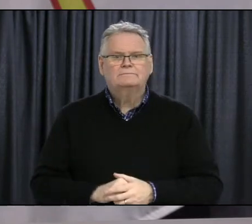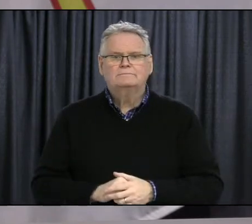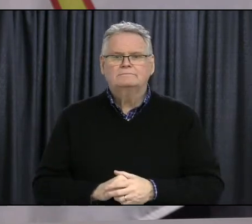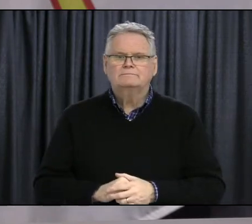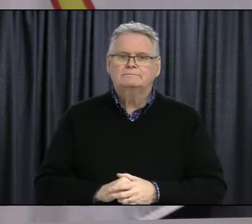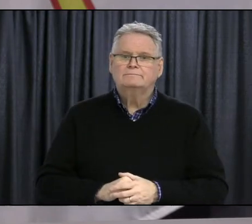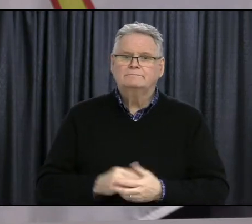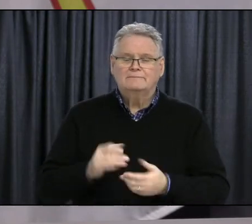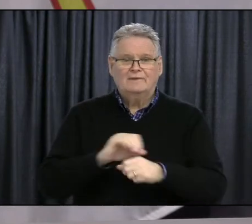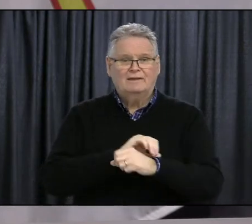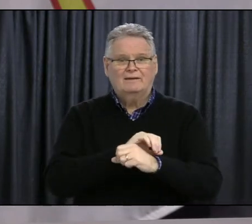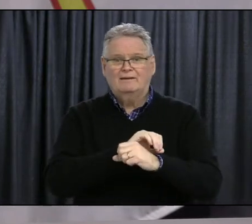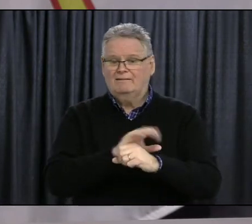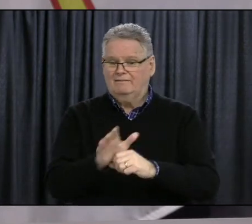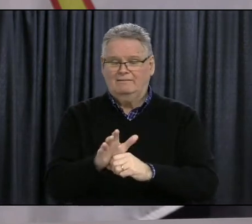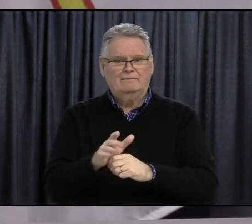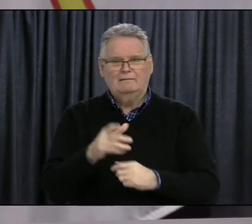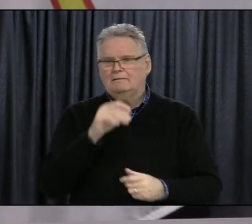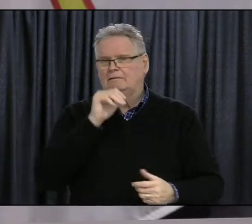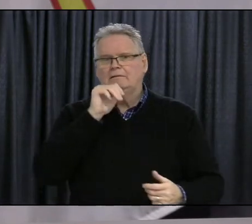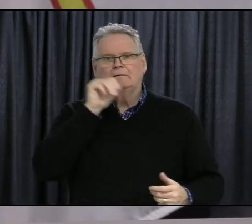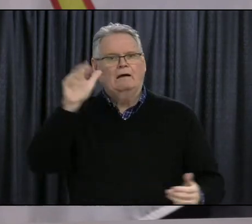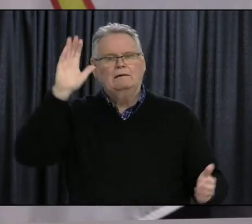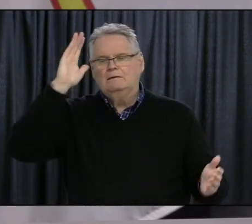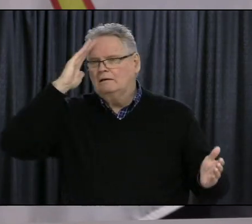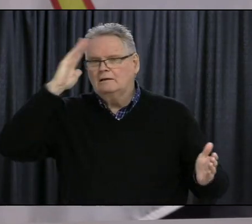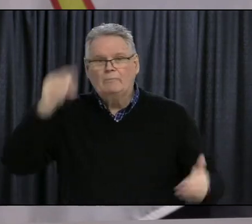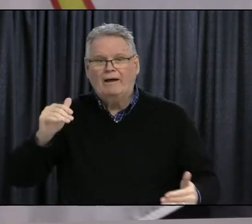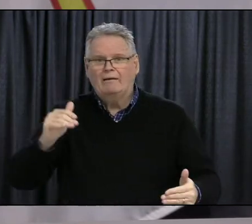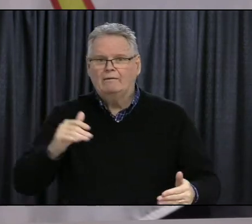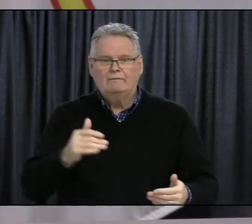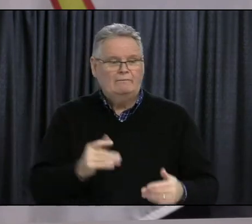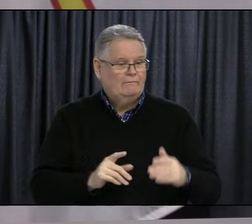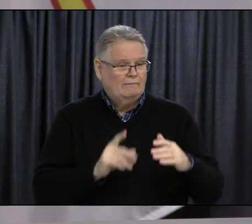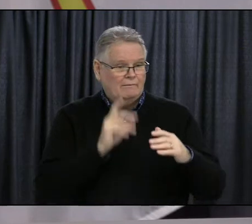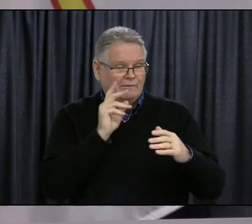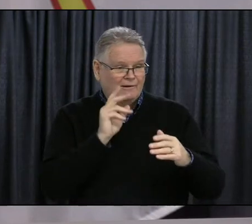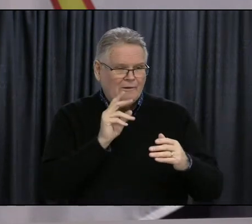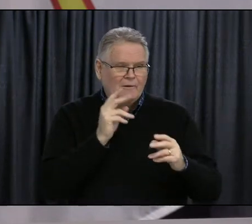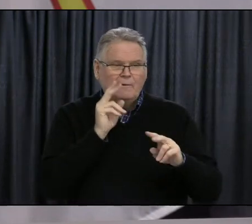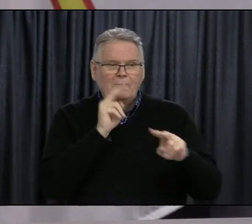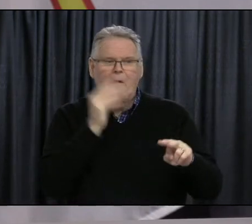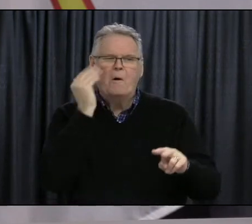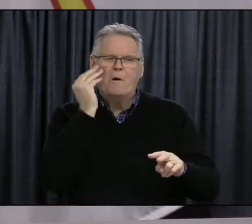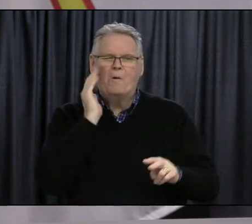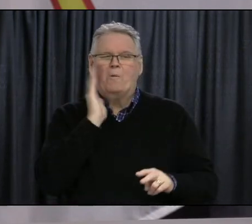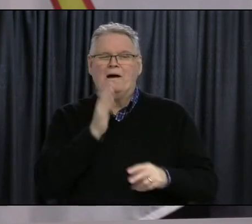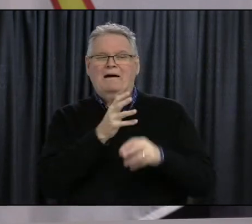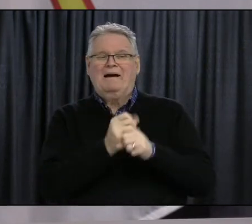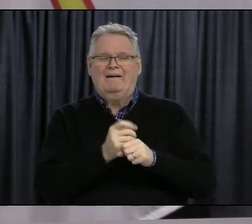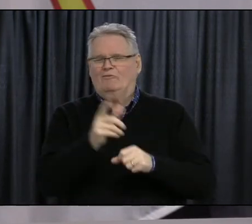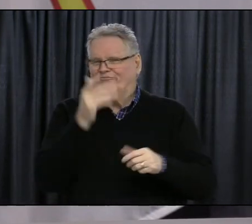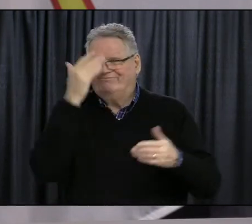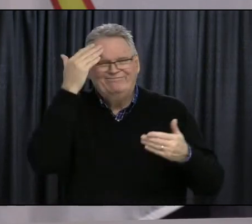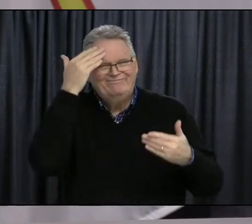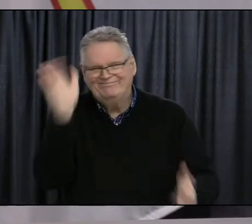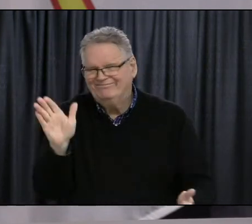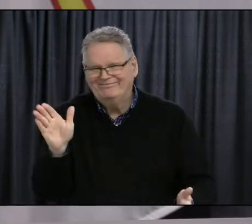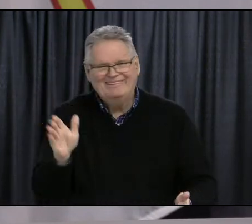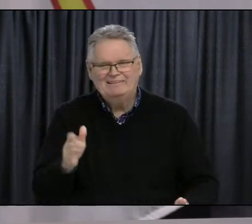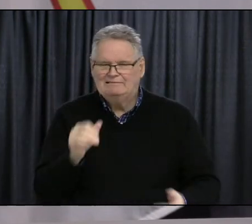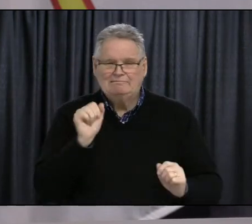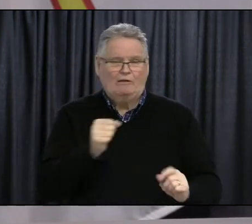anytime we have these symptoms, you have to think it could be COVID. I'm sure the people involved in this cluster are